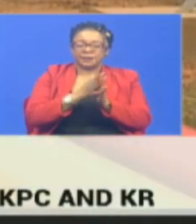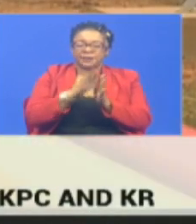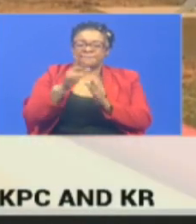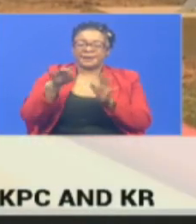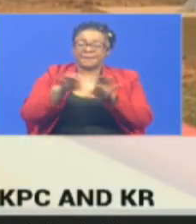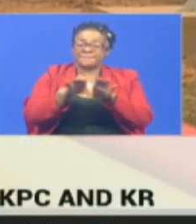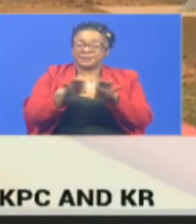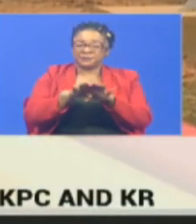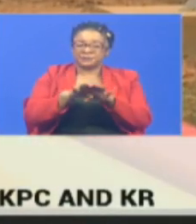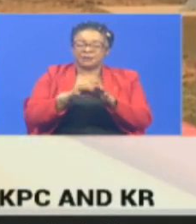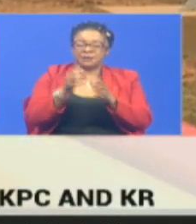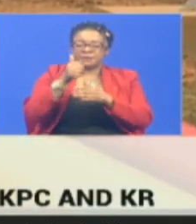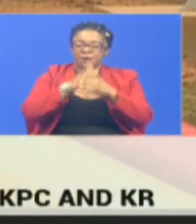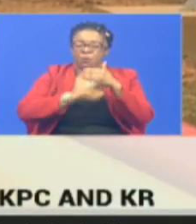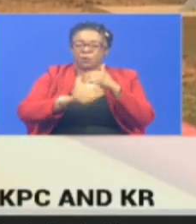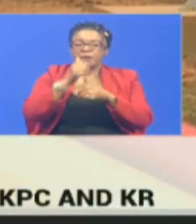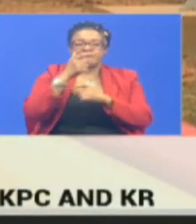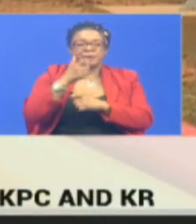under one umbrella.